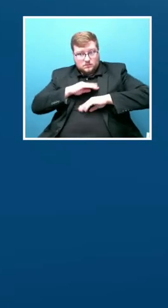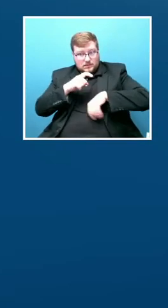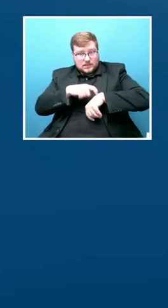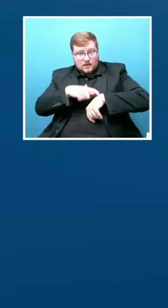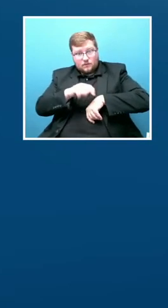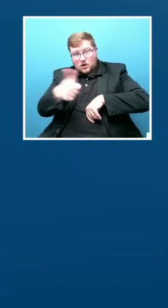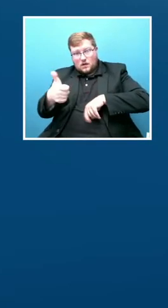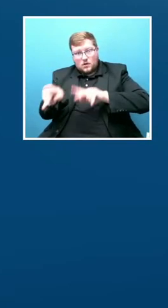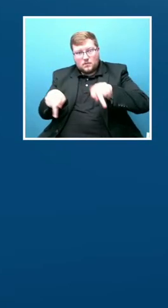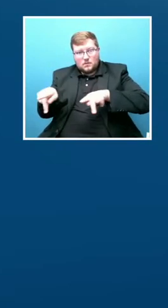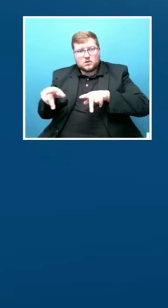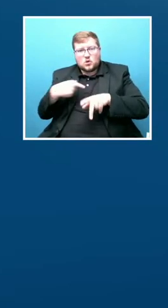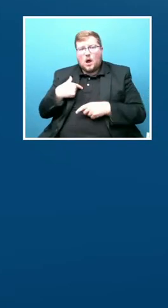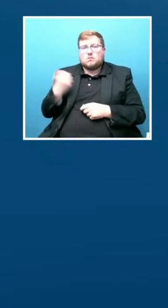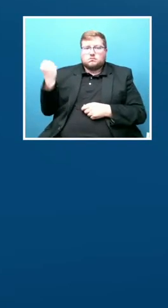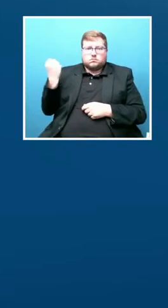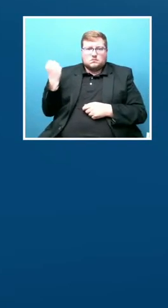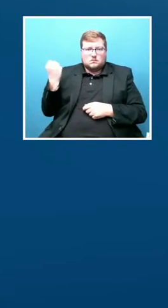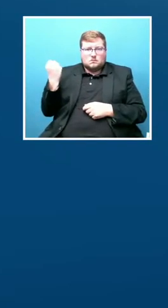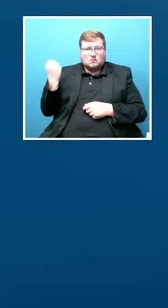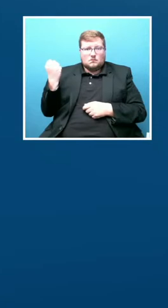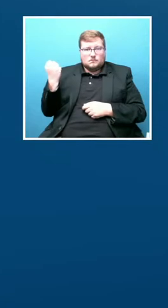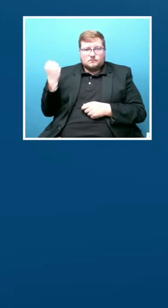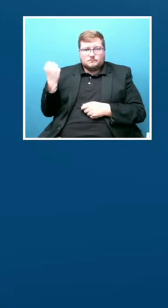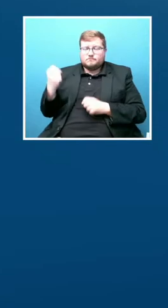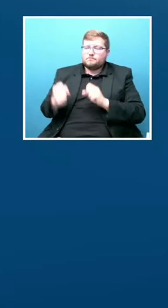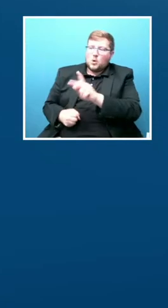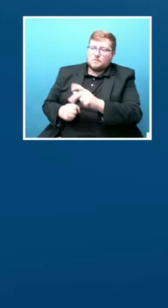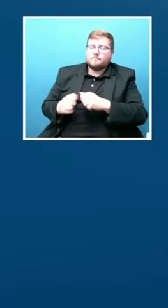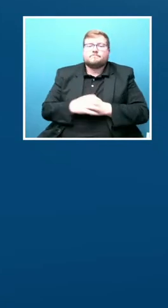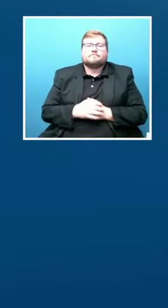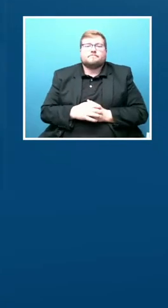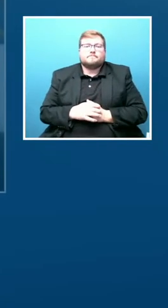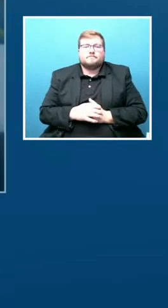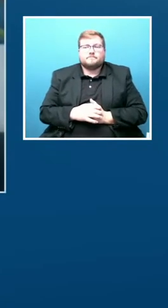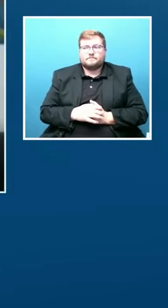questions, so I'll hold that comment for later. Okay.